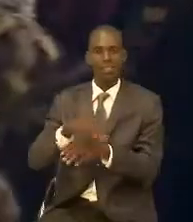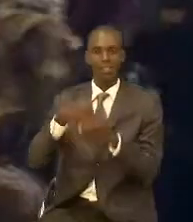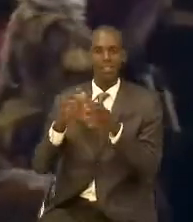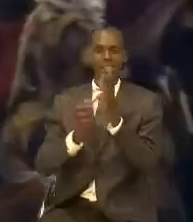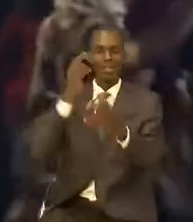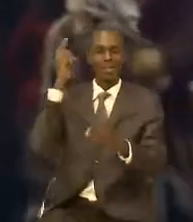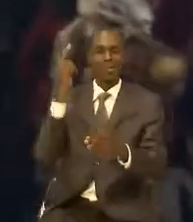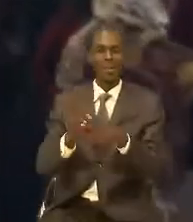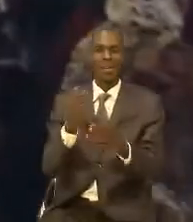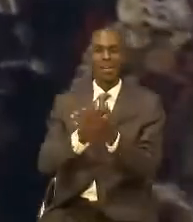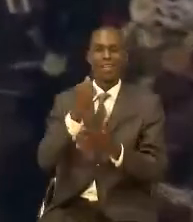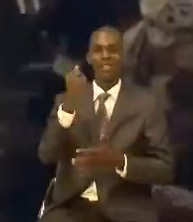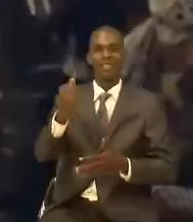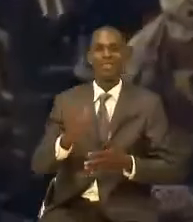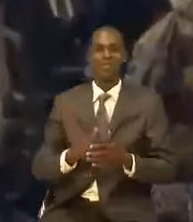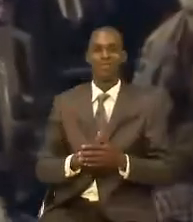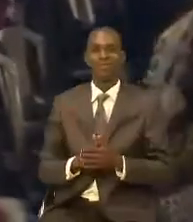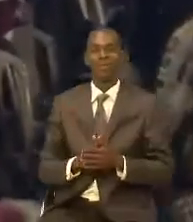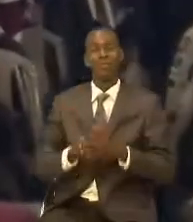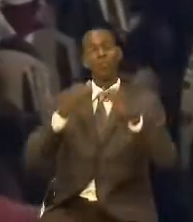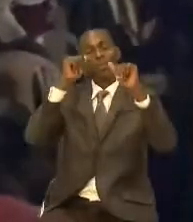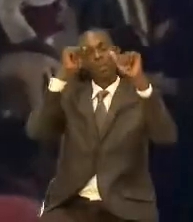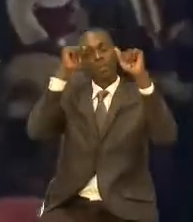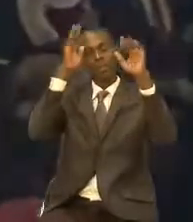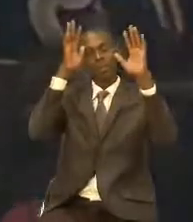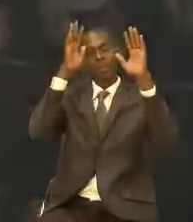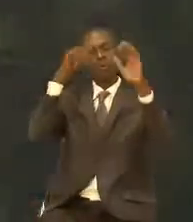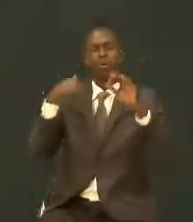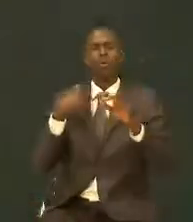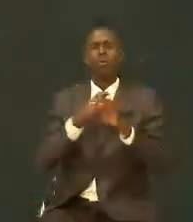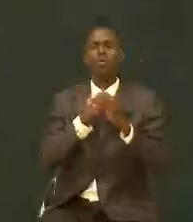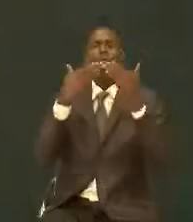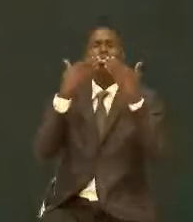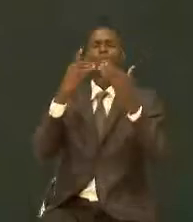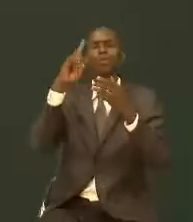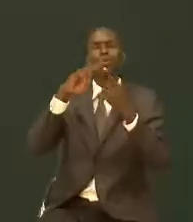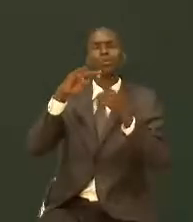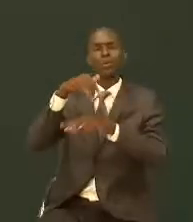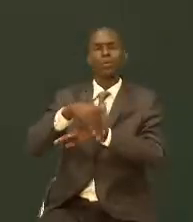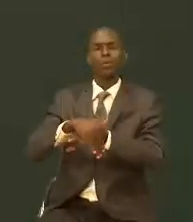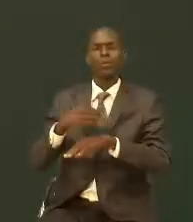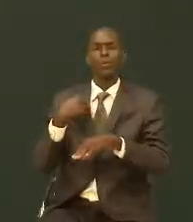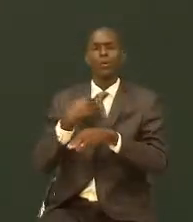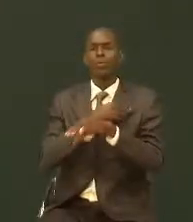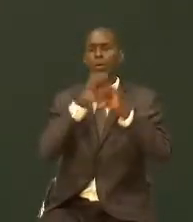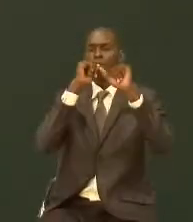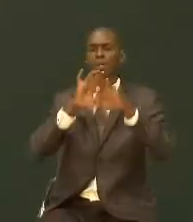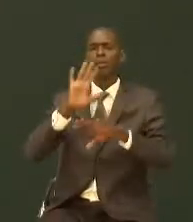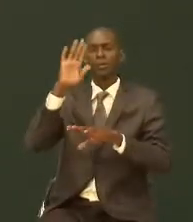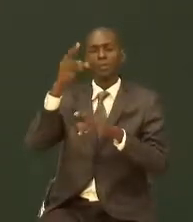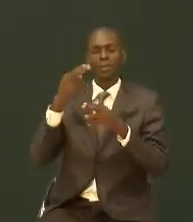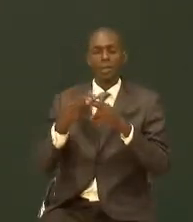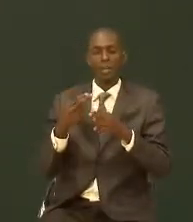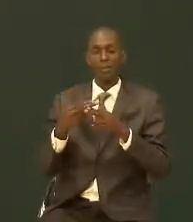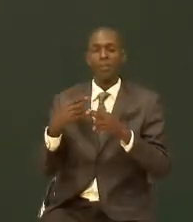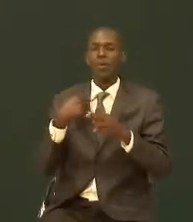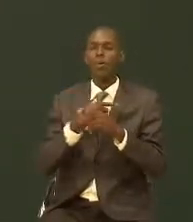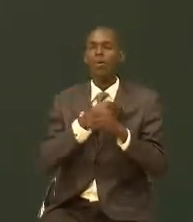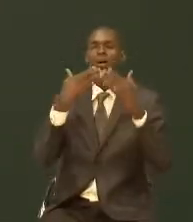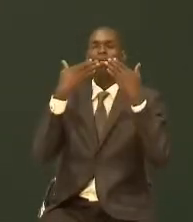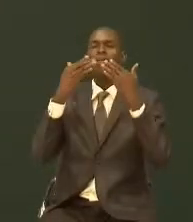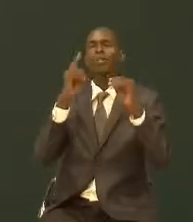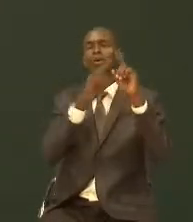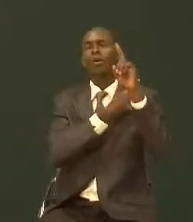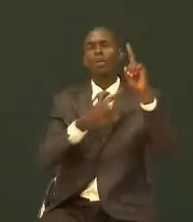name. Father, we thank you tonight, and we bless your name. We thank you, Lord, because